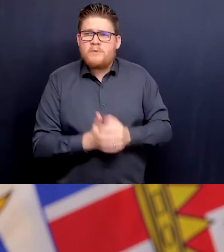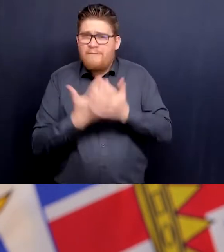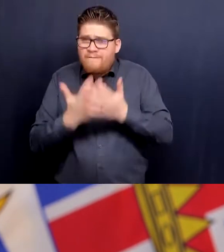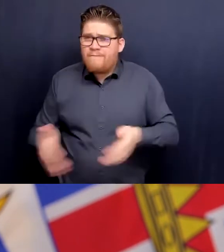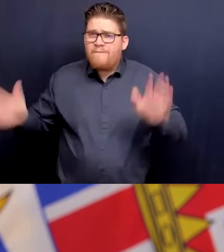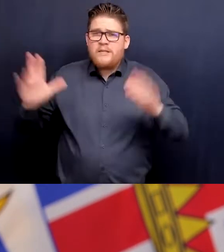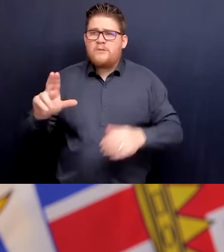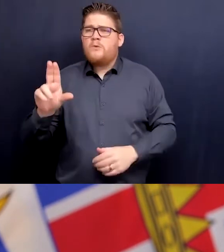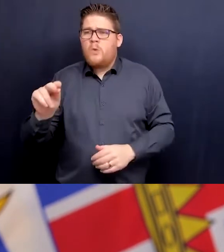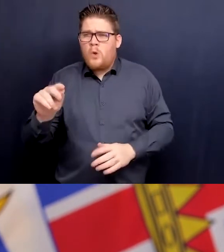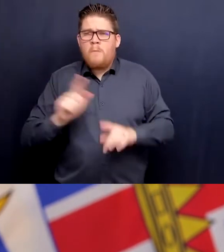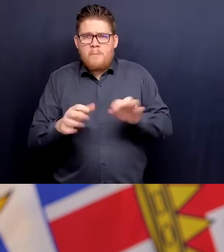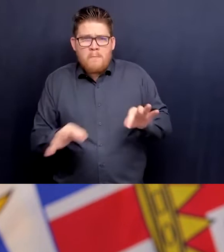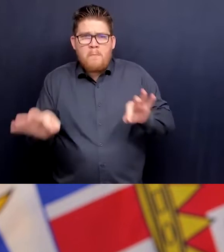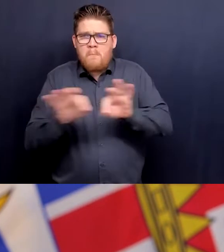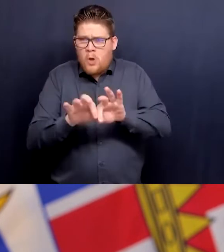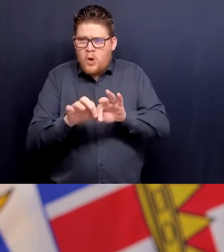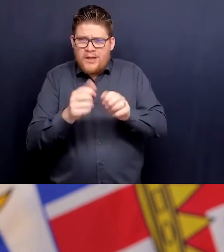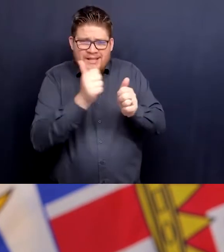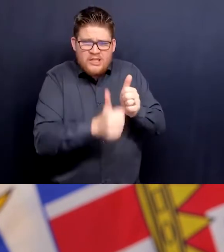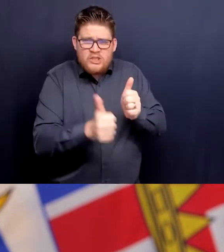their own risk and the risk of those around them